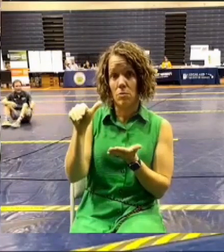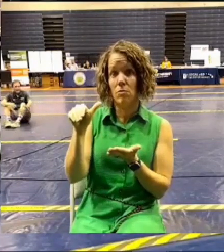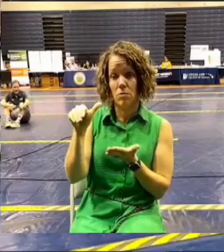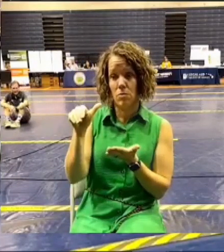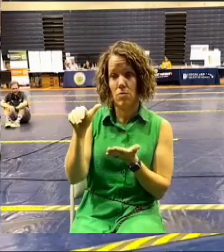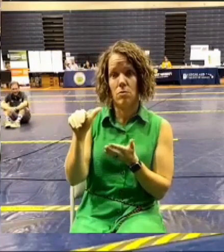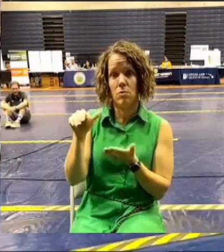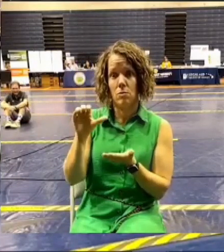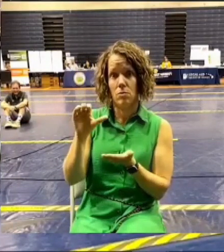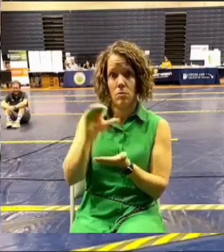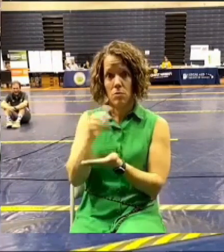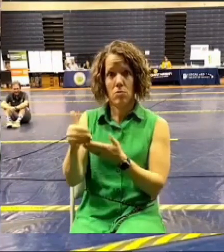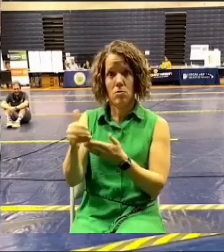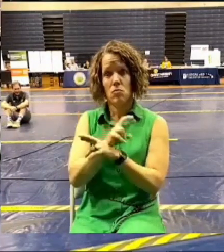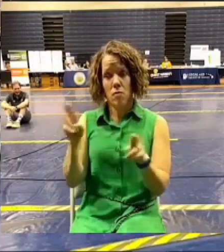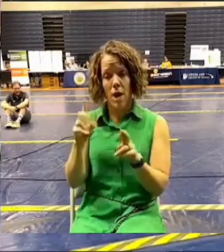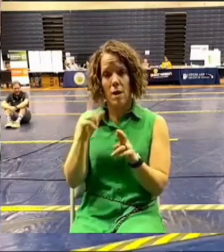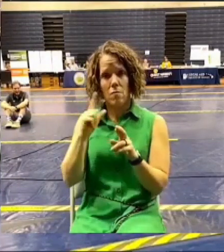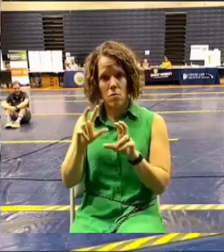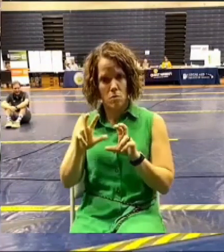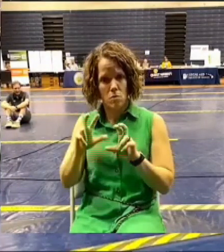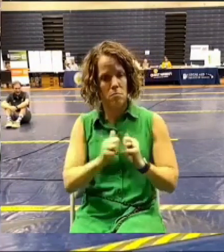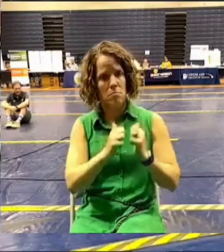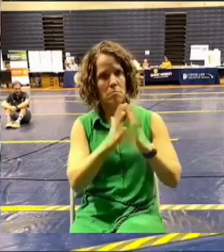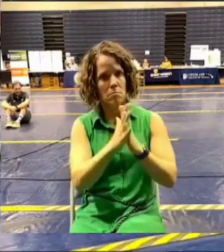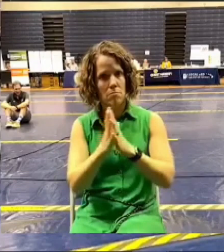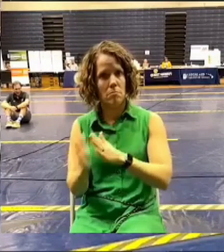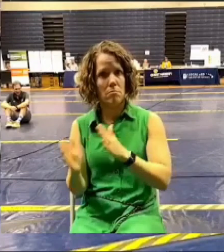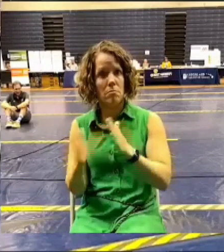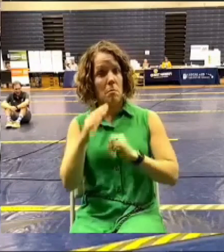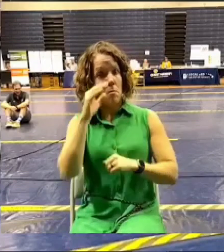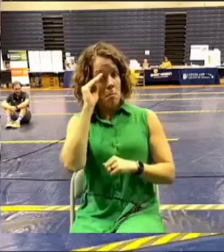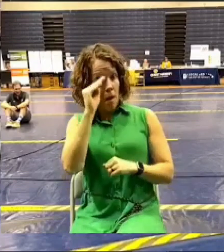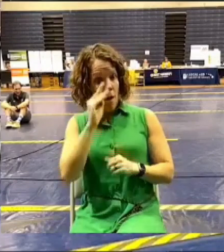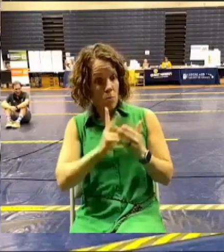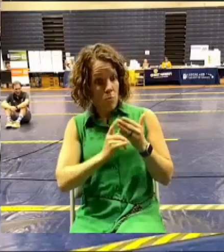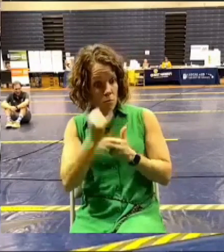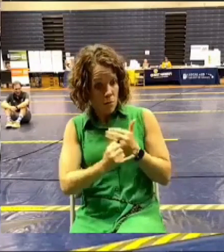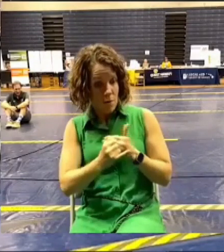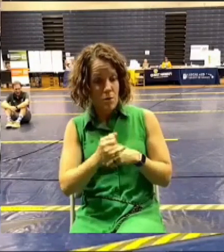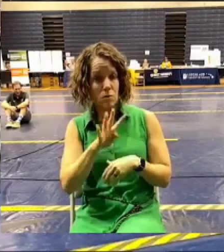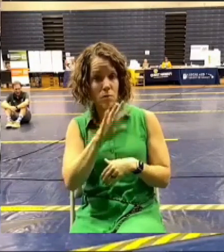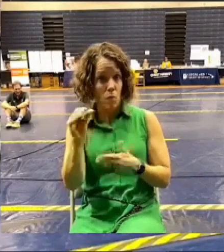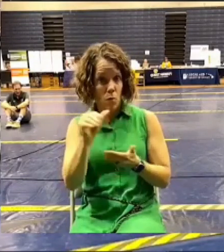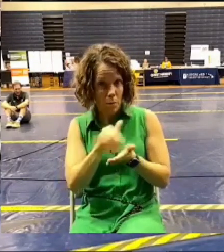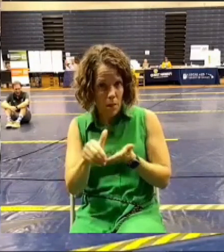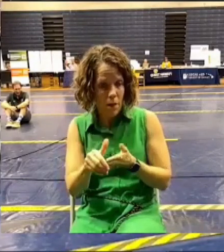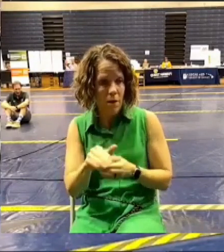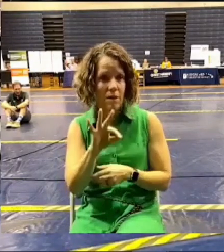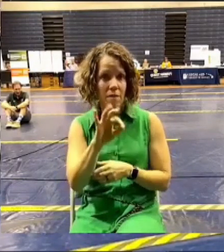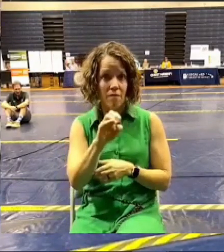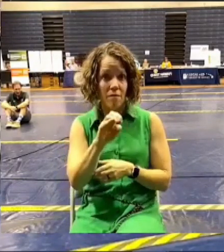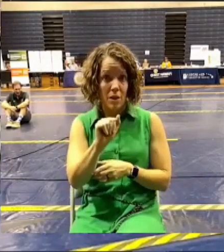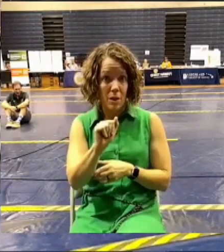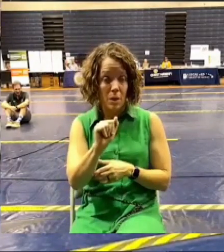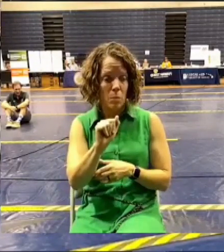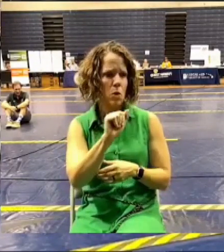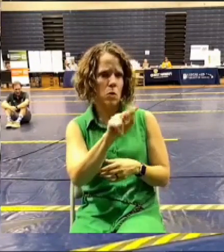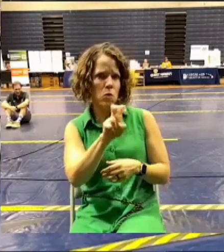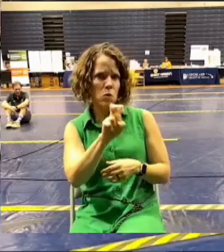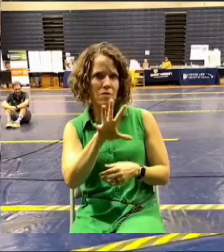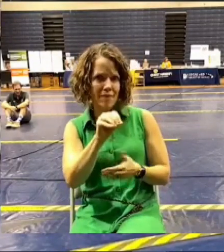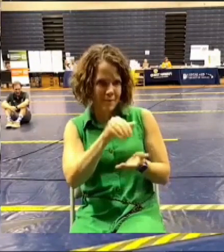County of Maui project, we have 40 million. FEMA, we have 250